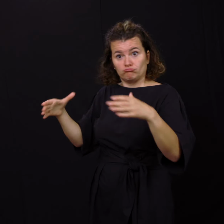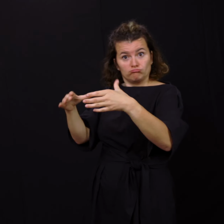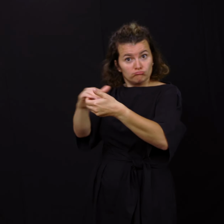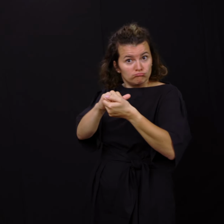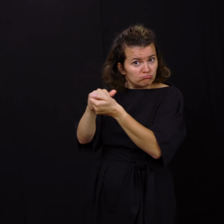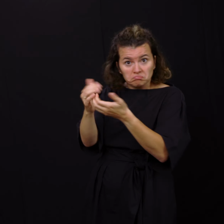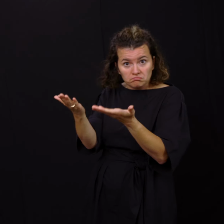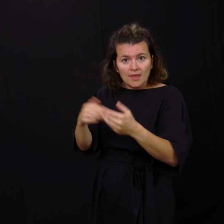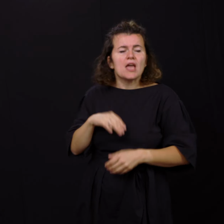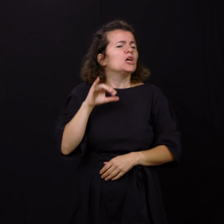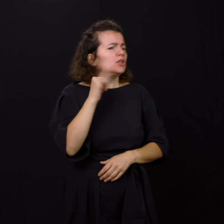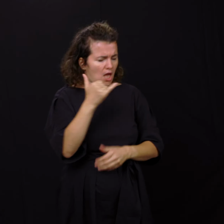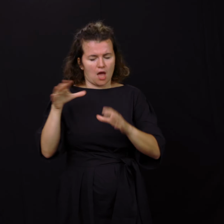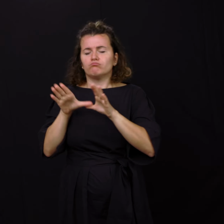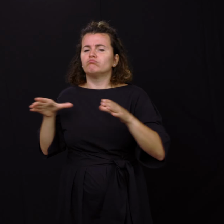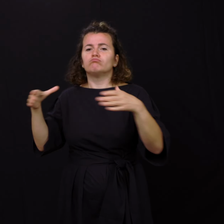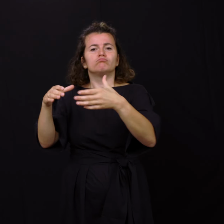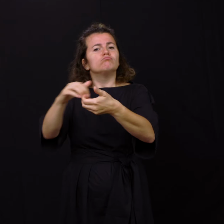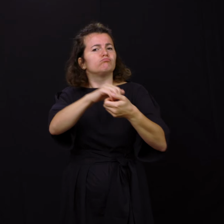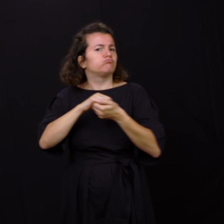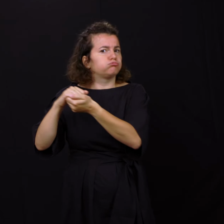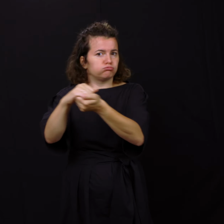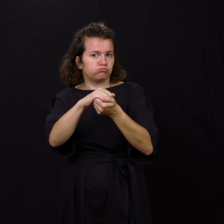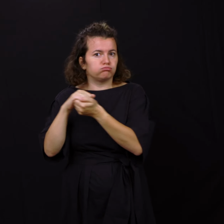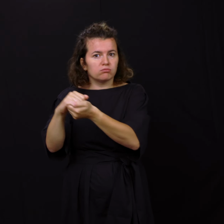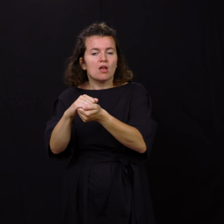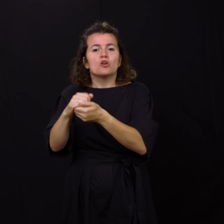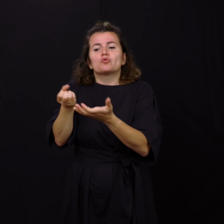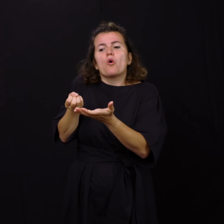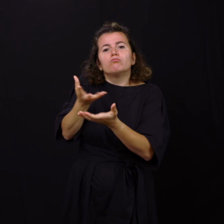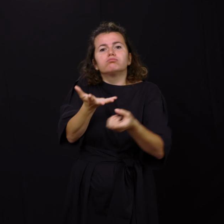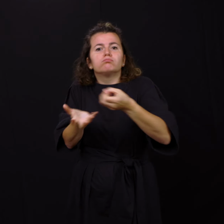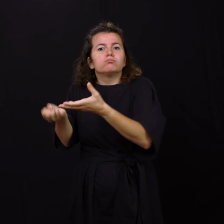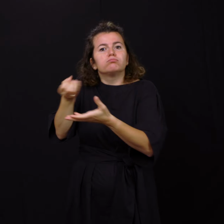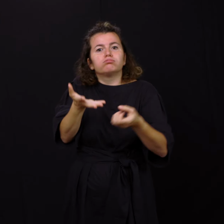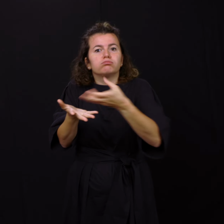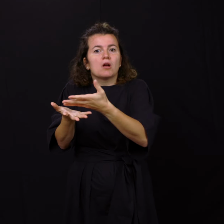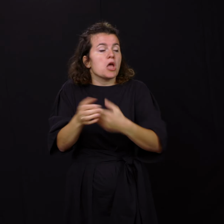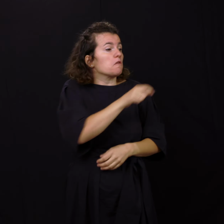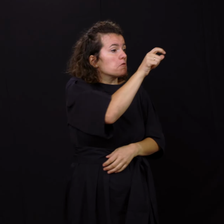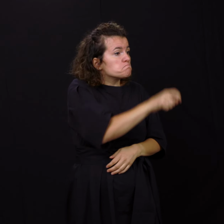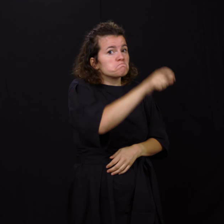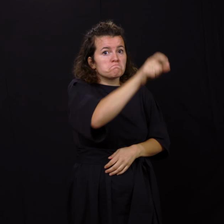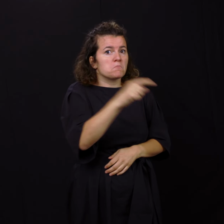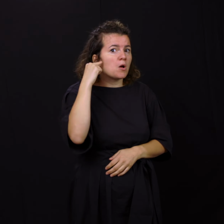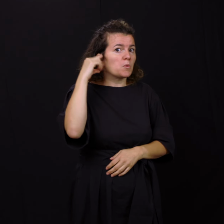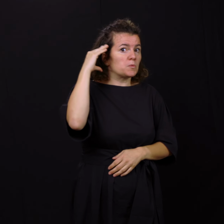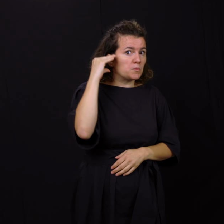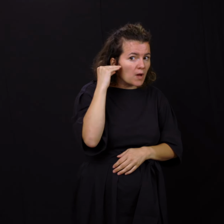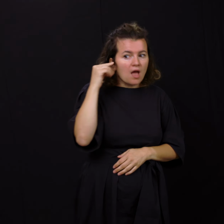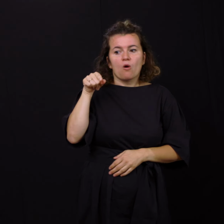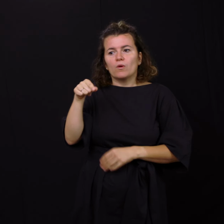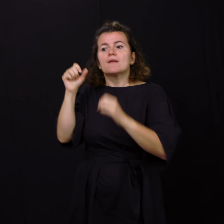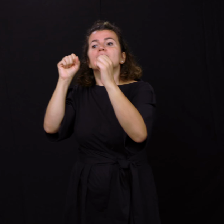certain that in every spot, the same information is being provided to the patients. And we make sure